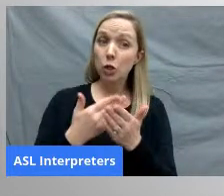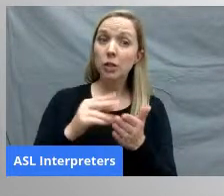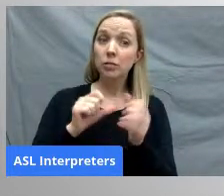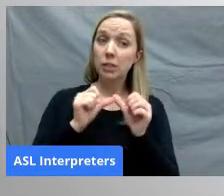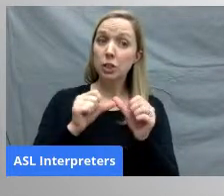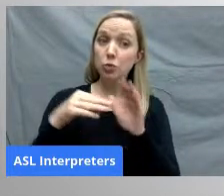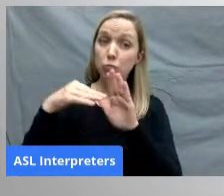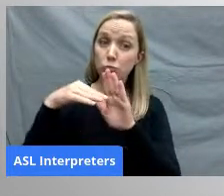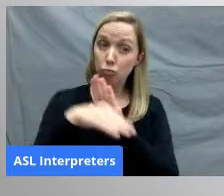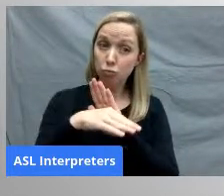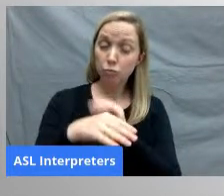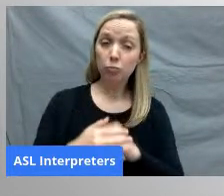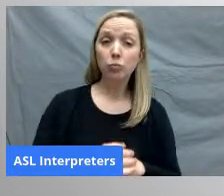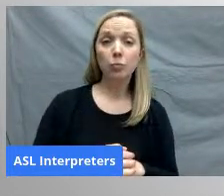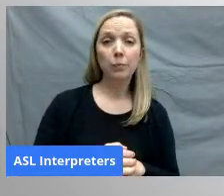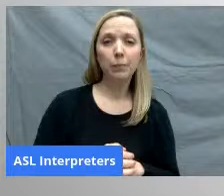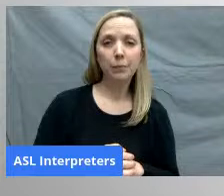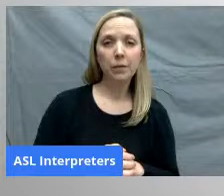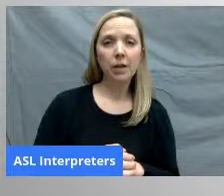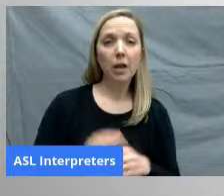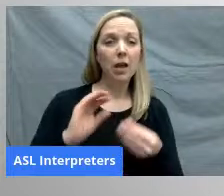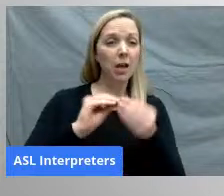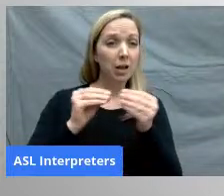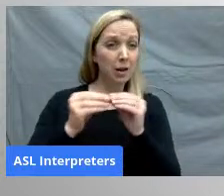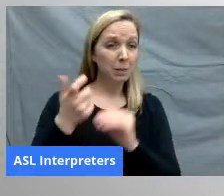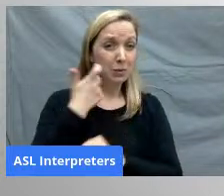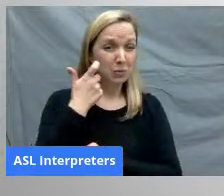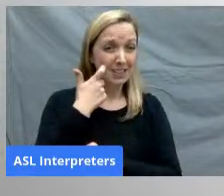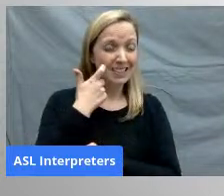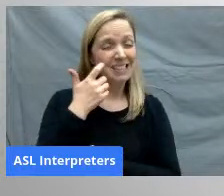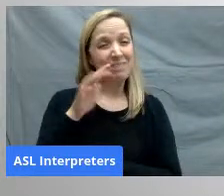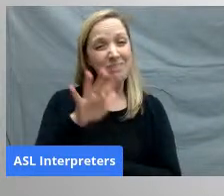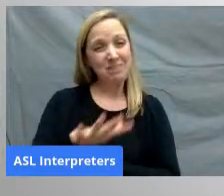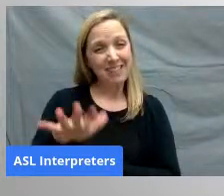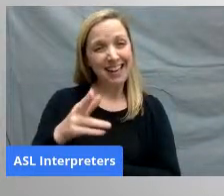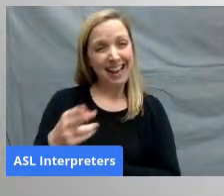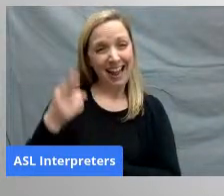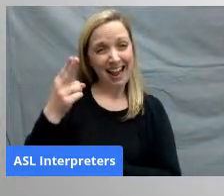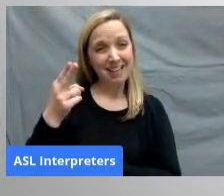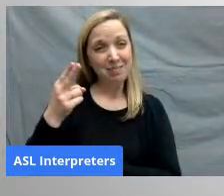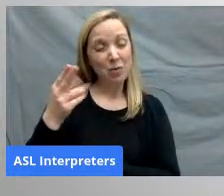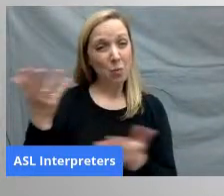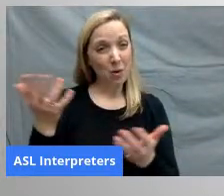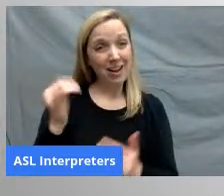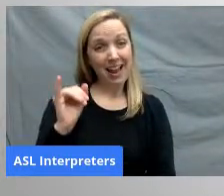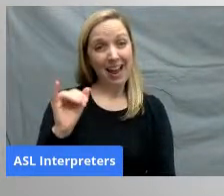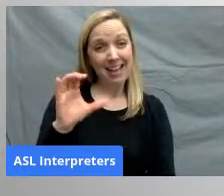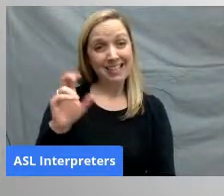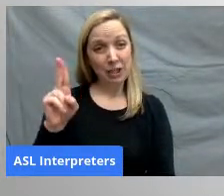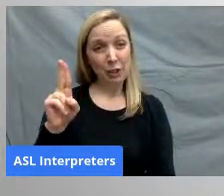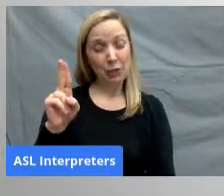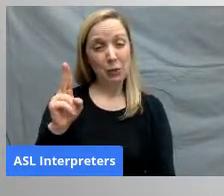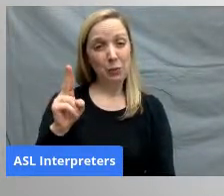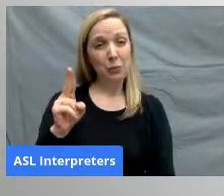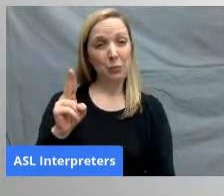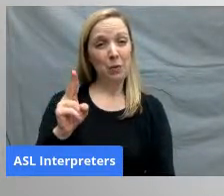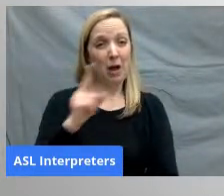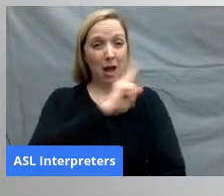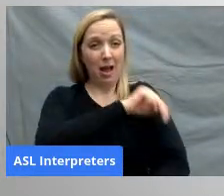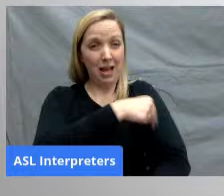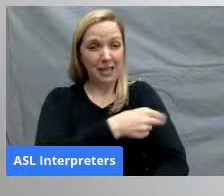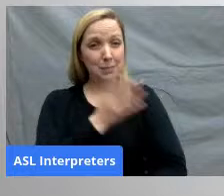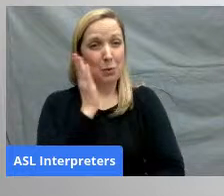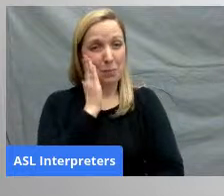Is been pretty high for us here lately is our ICU bed usage in Region E, and everybody is well aware that